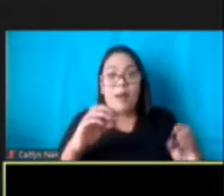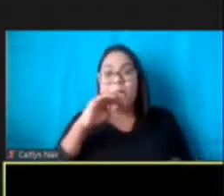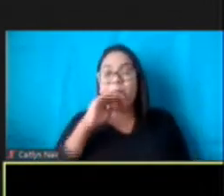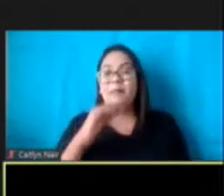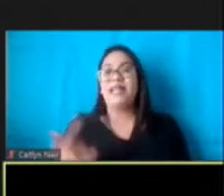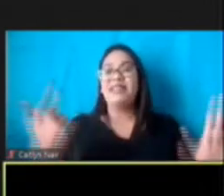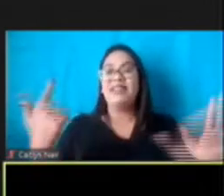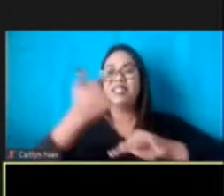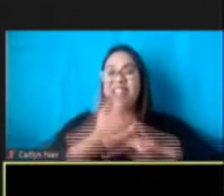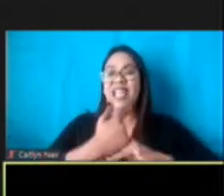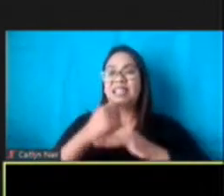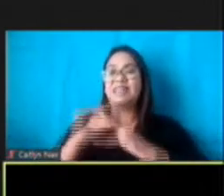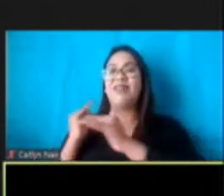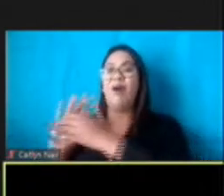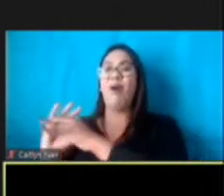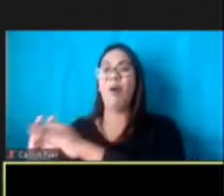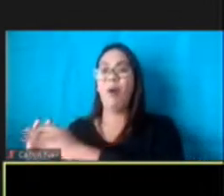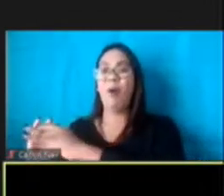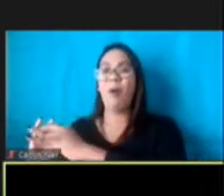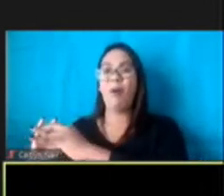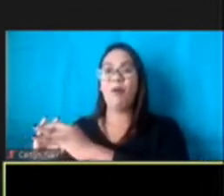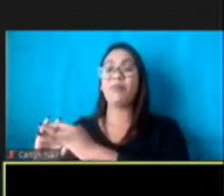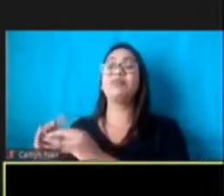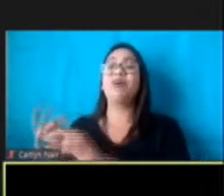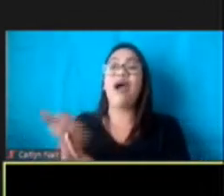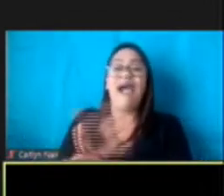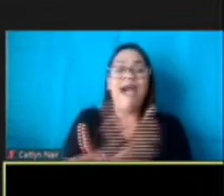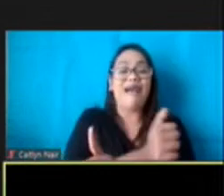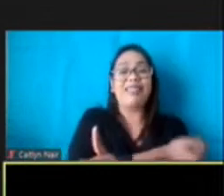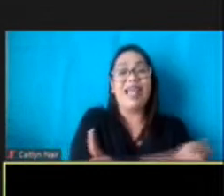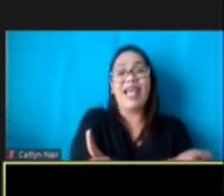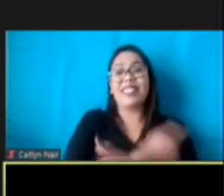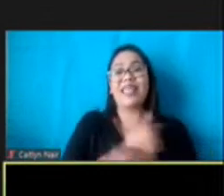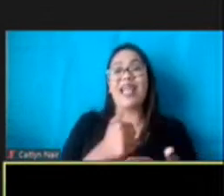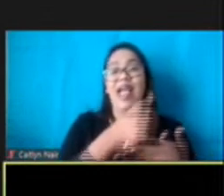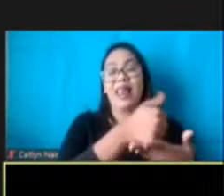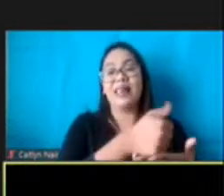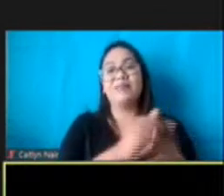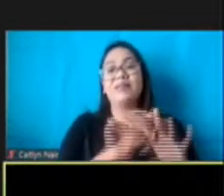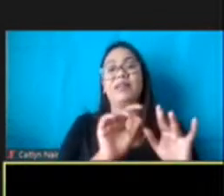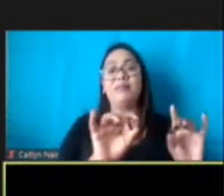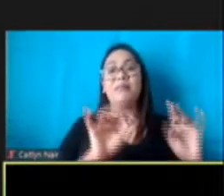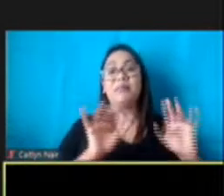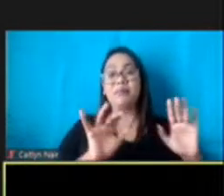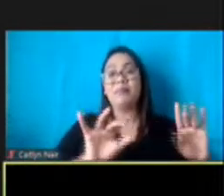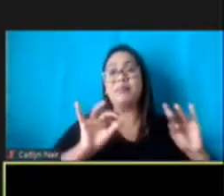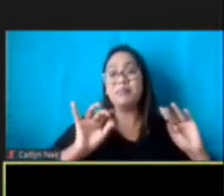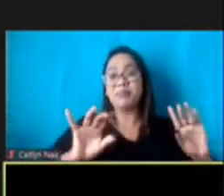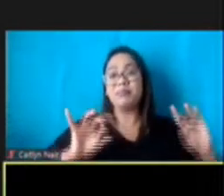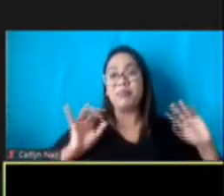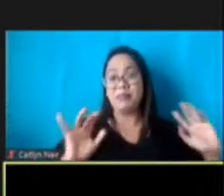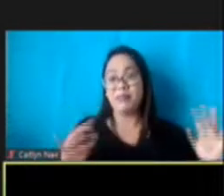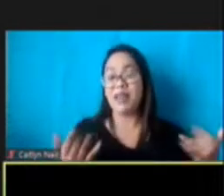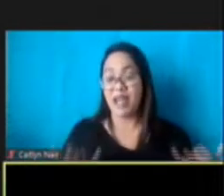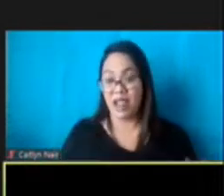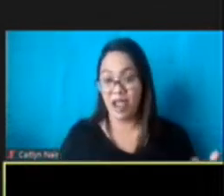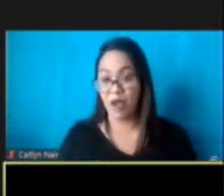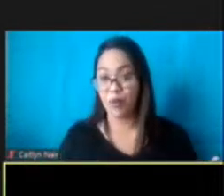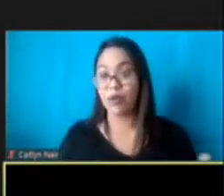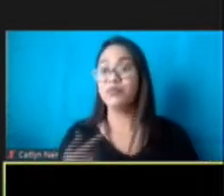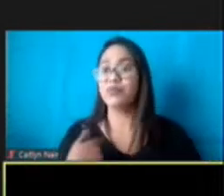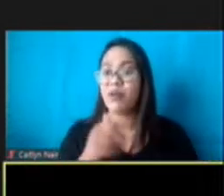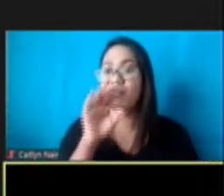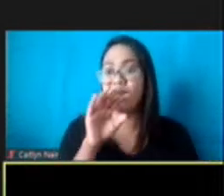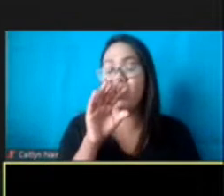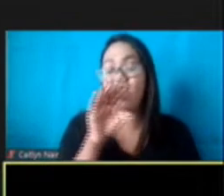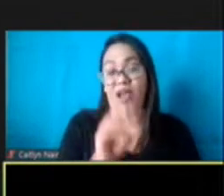functionality or whichever other ward. So those are issues that are worrying us. it has not been as severe because